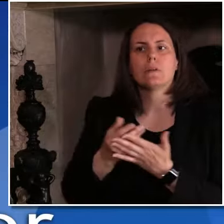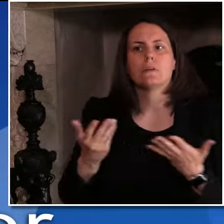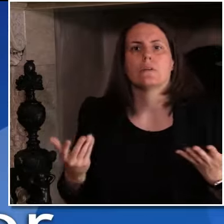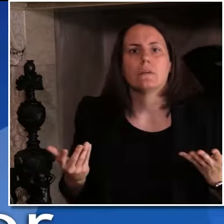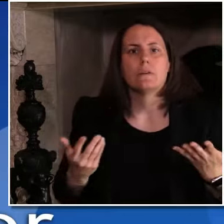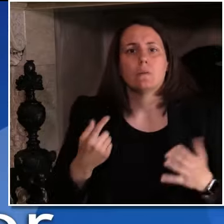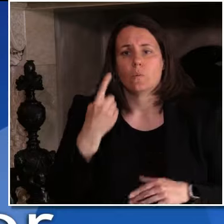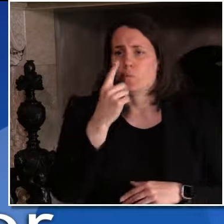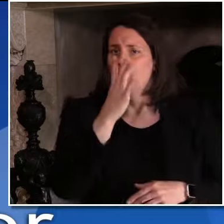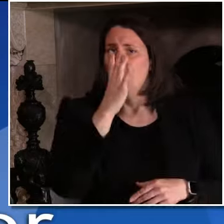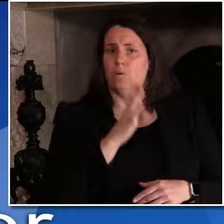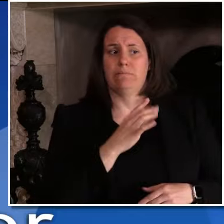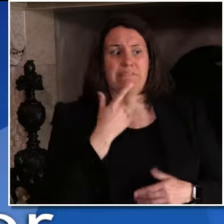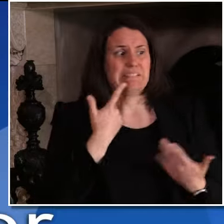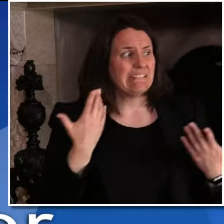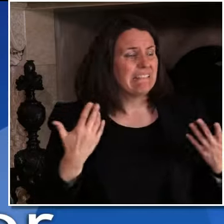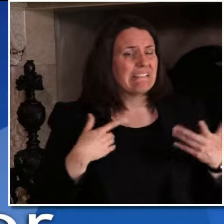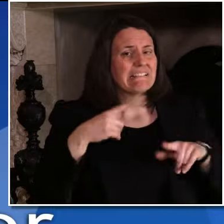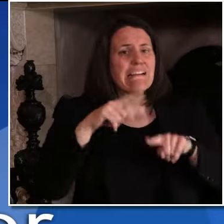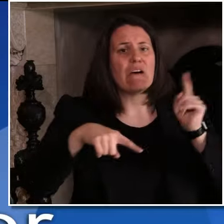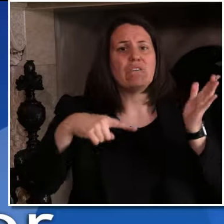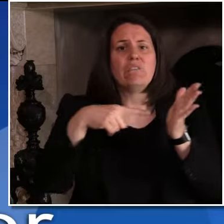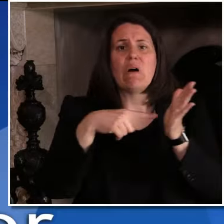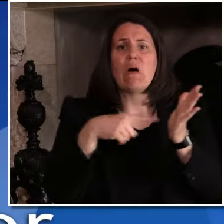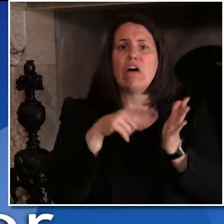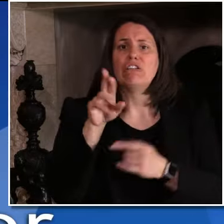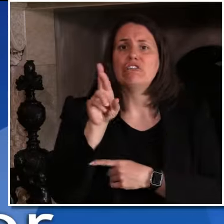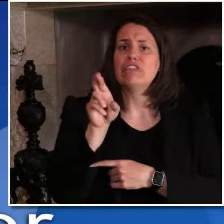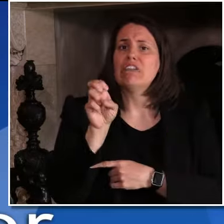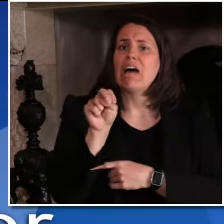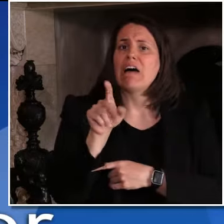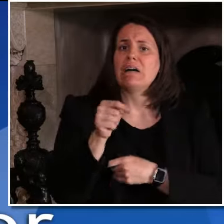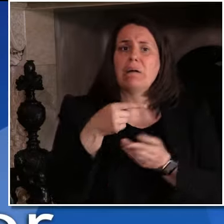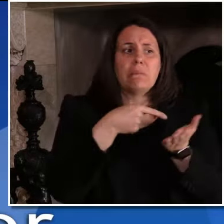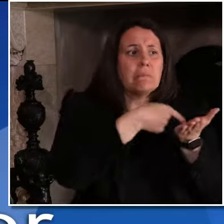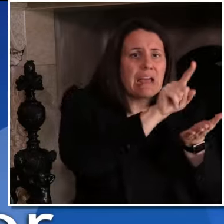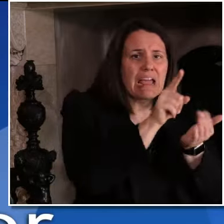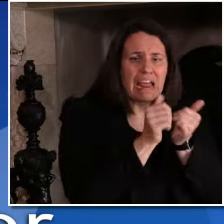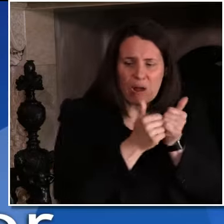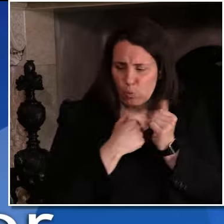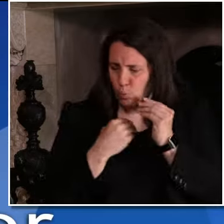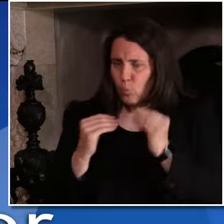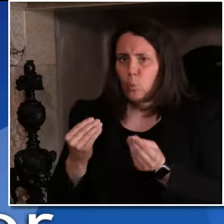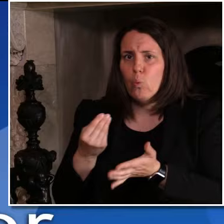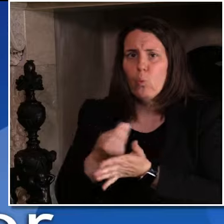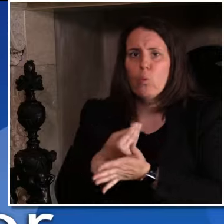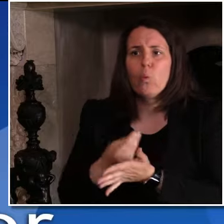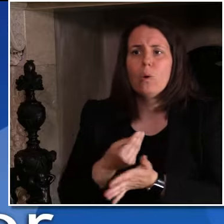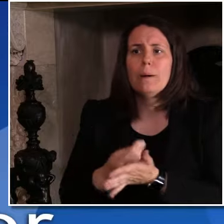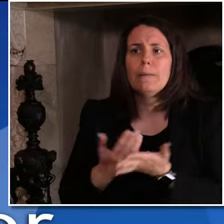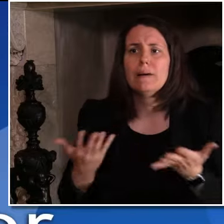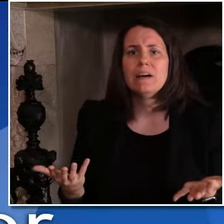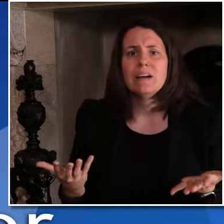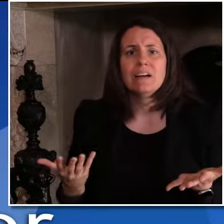her bills. What would you say to those people who are being persistent, trying to get in touch with someone at the office, but are just